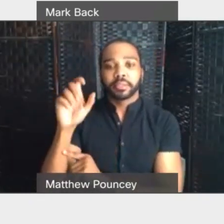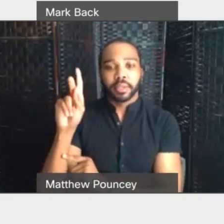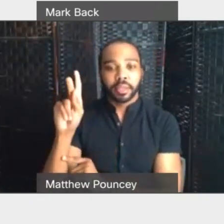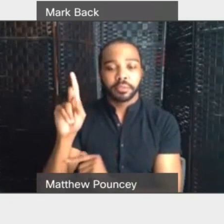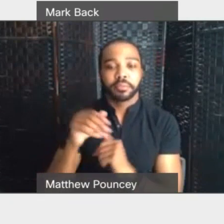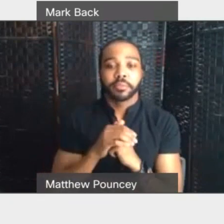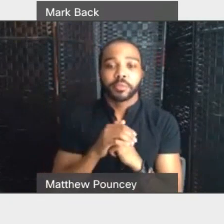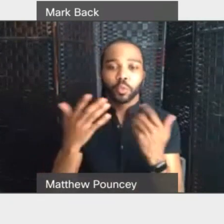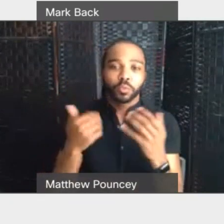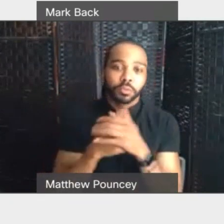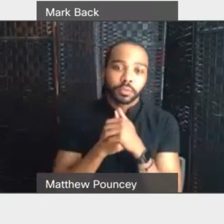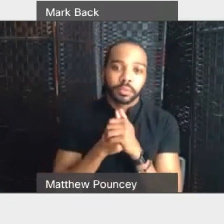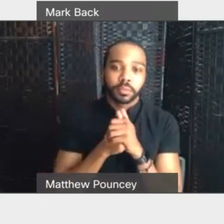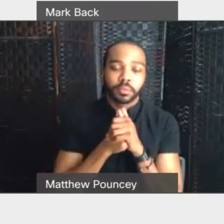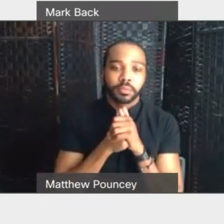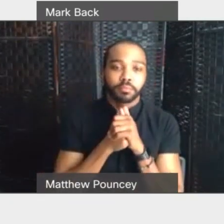So